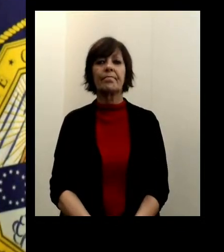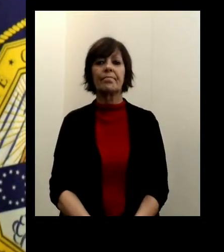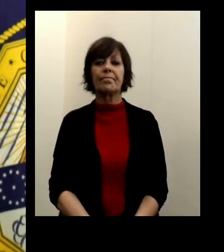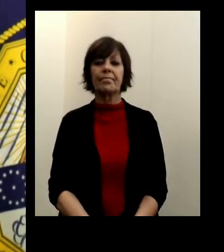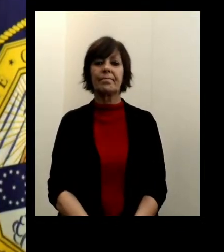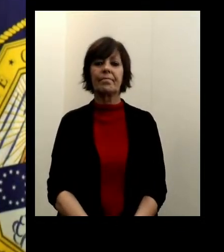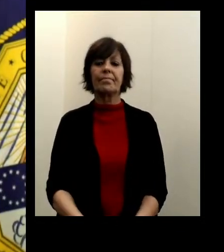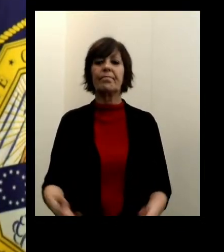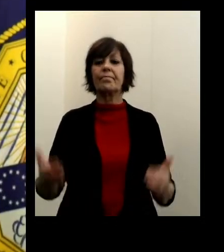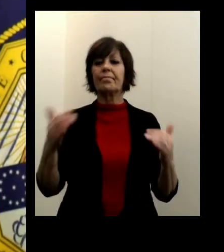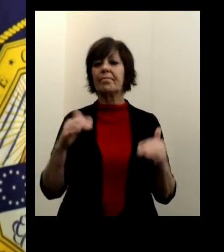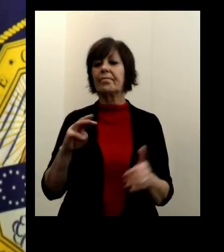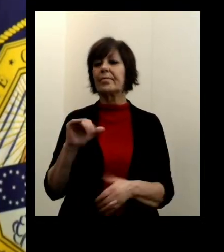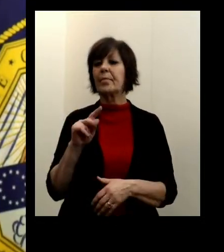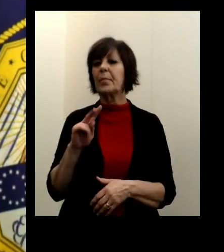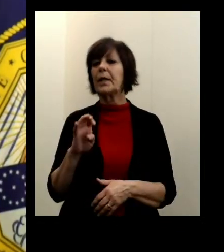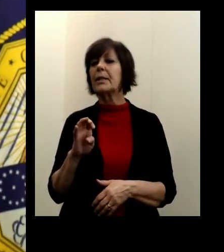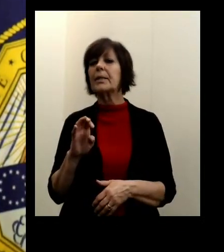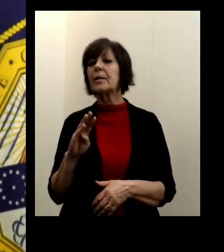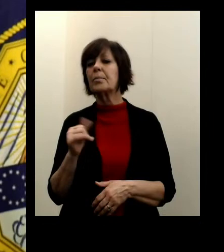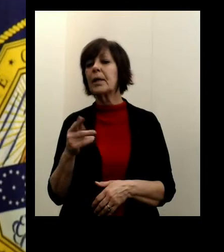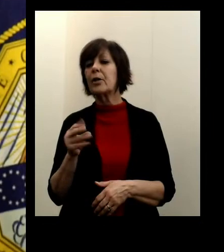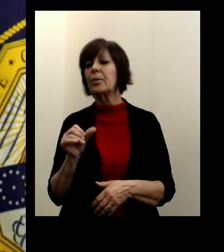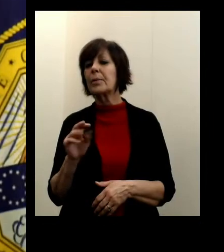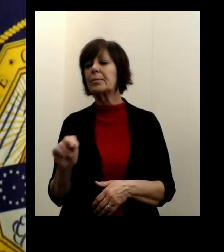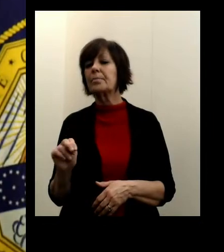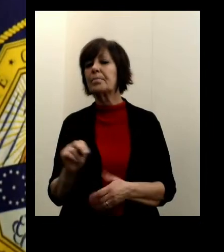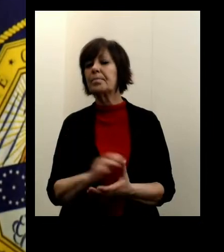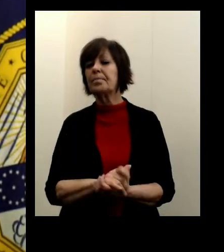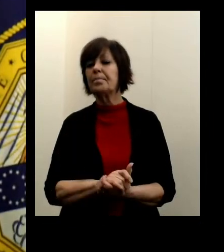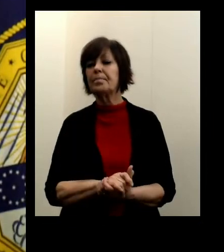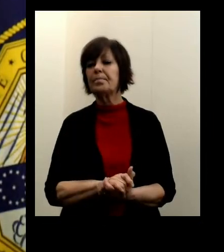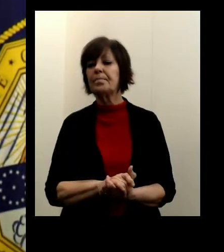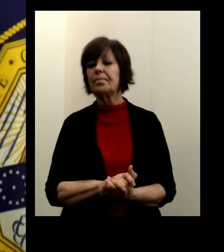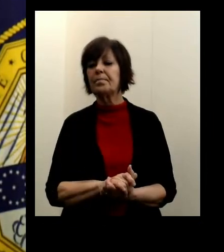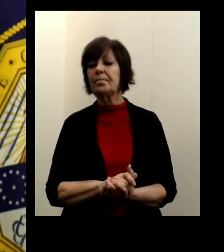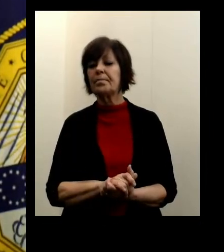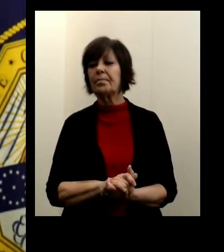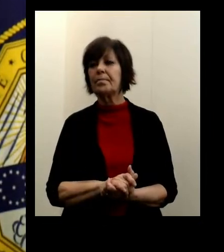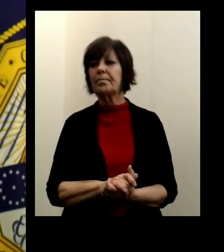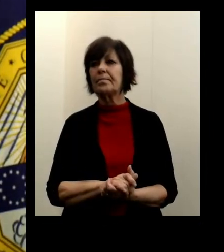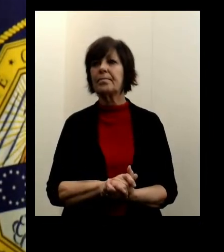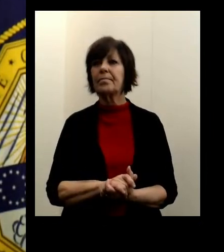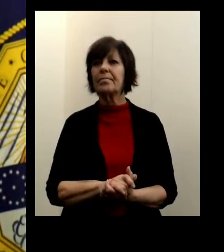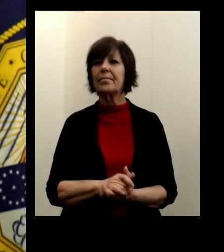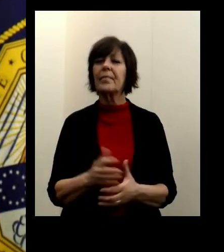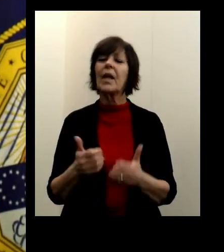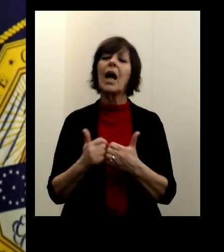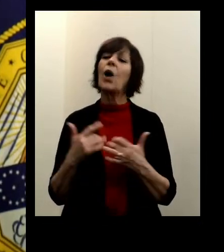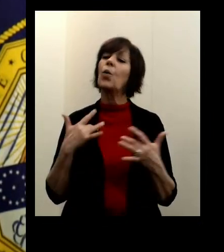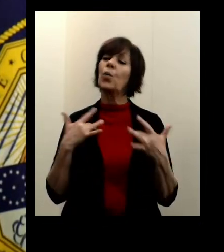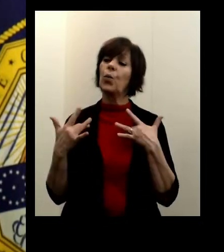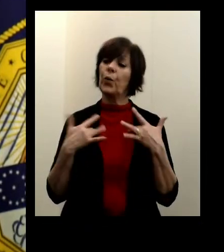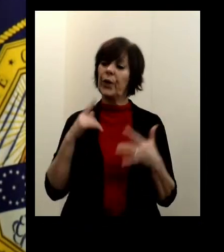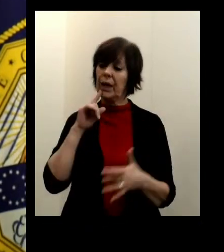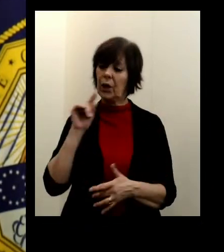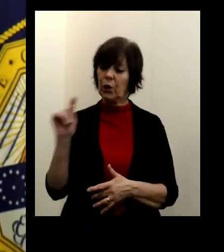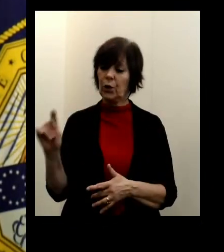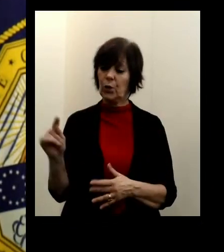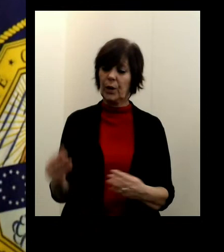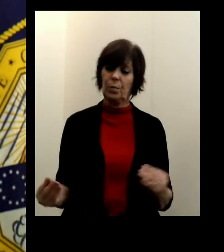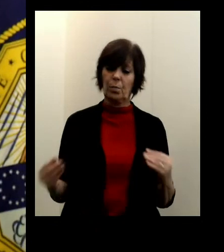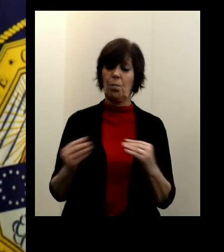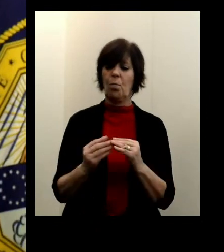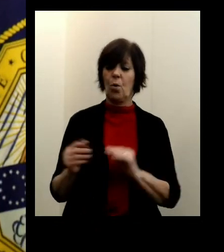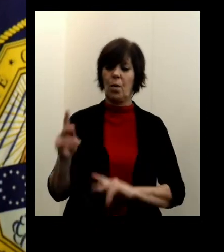Okay, Mike Baggerman, WBN. Any more questions, Michael? Yes. How worried are you that there will be more people